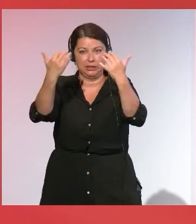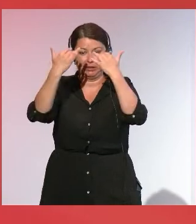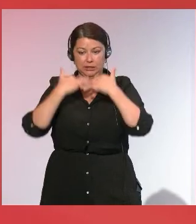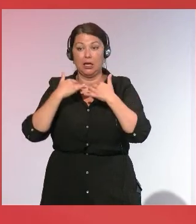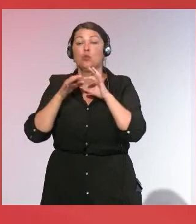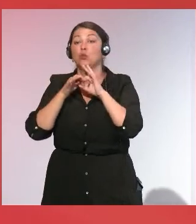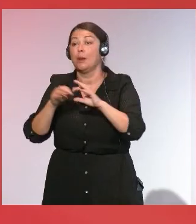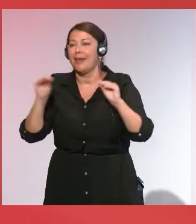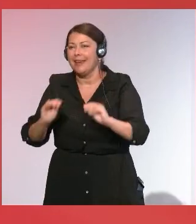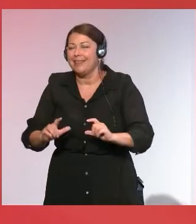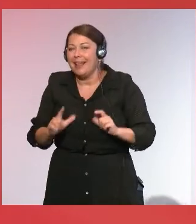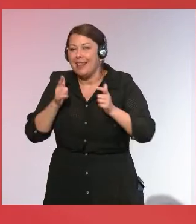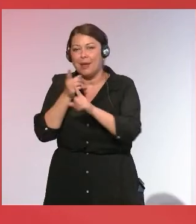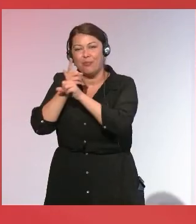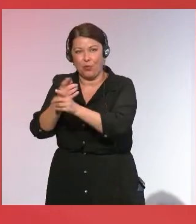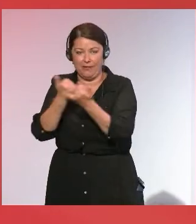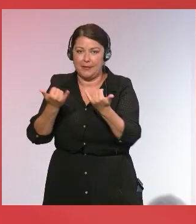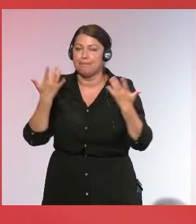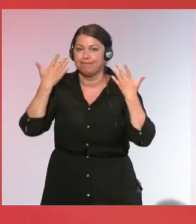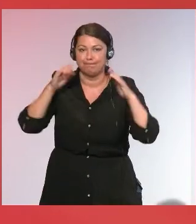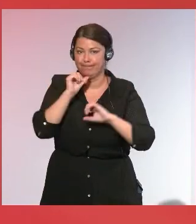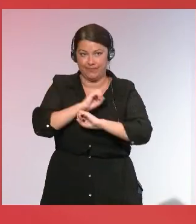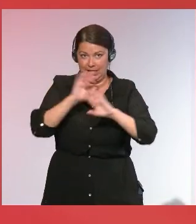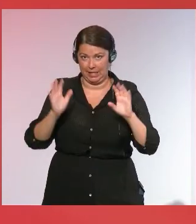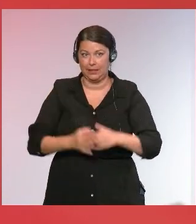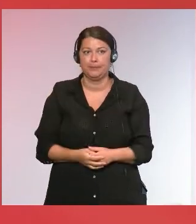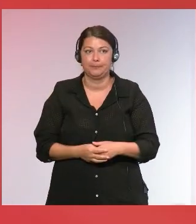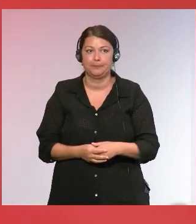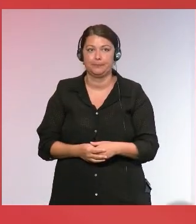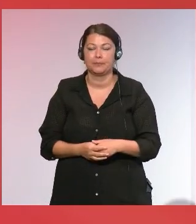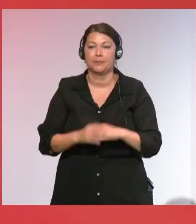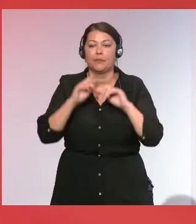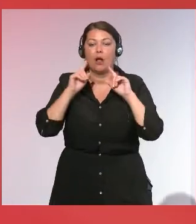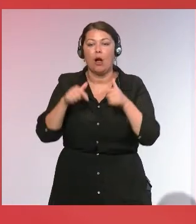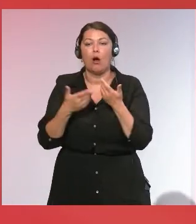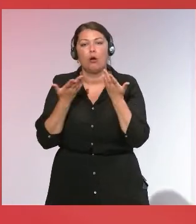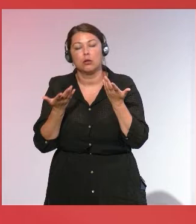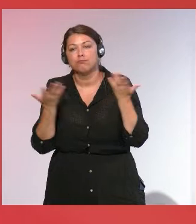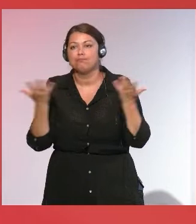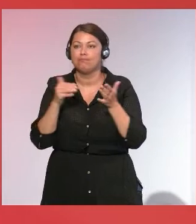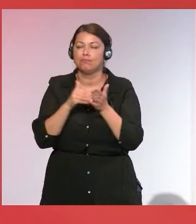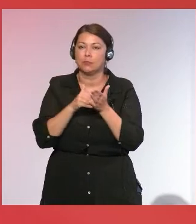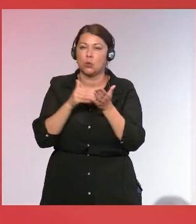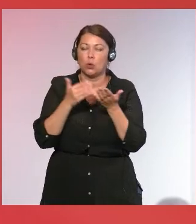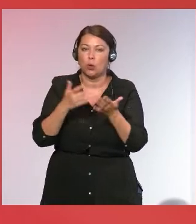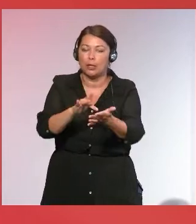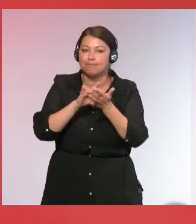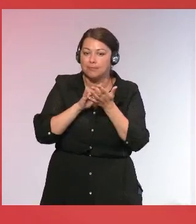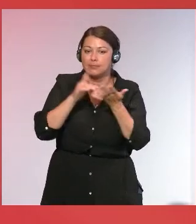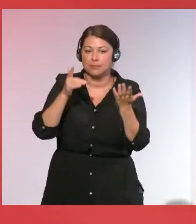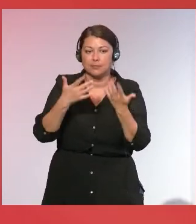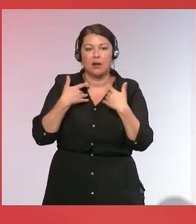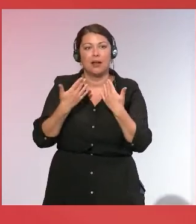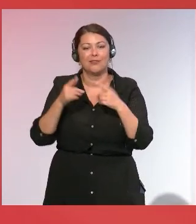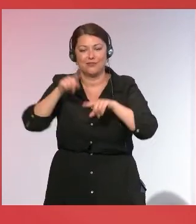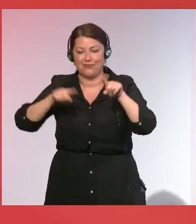We also see a spread of species that might be new to our countries. I think in Austria you have ragweed. In the